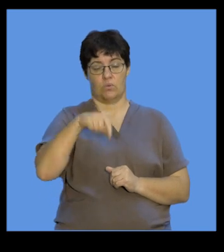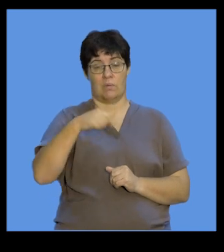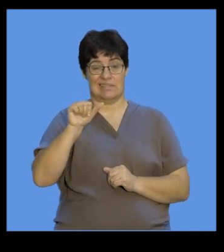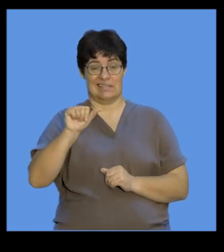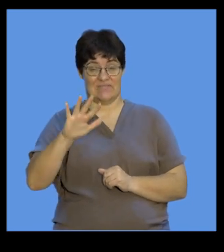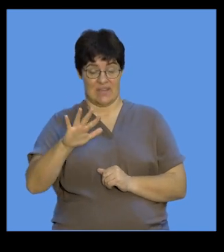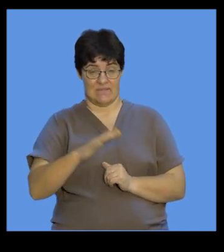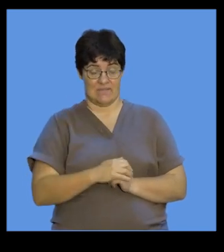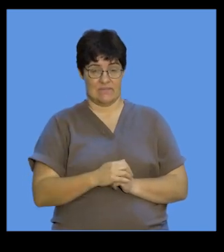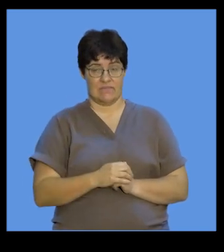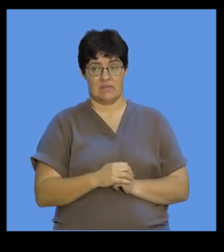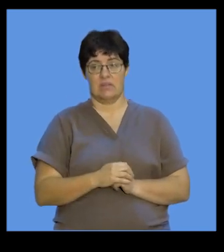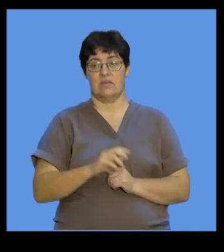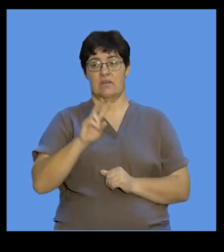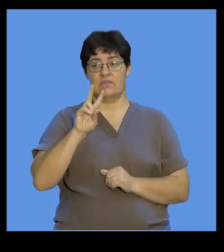0.65.